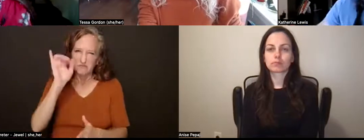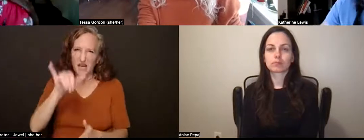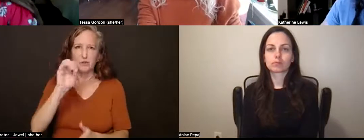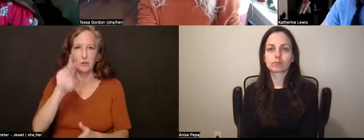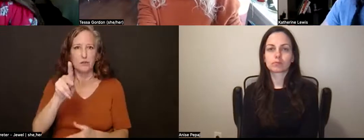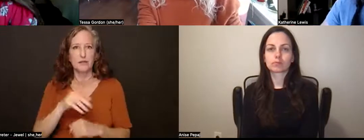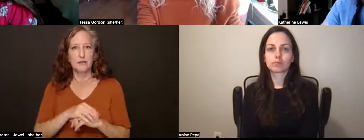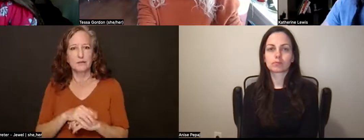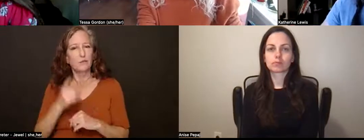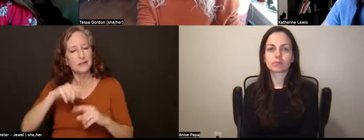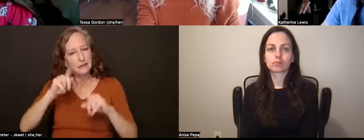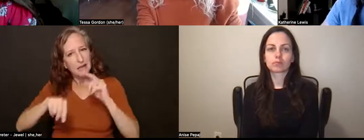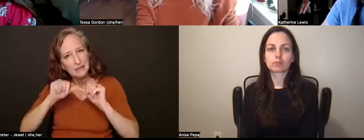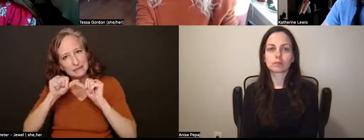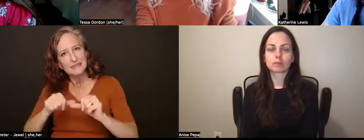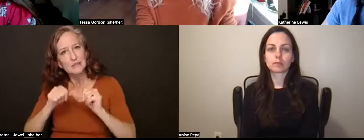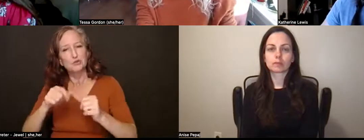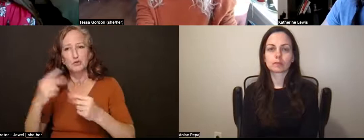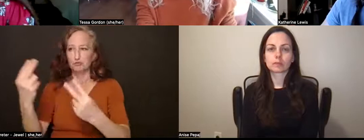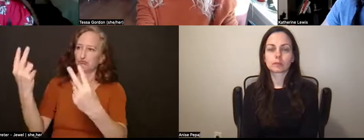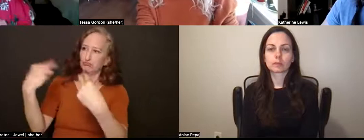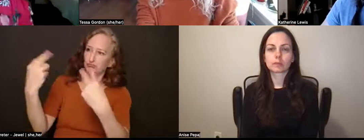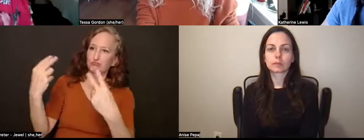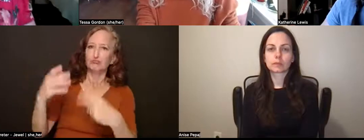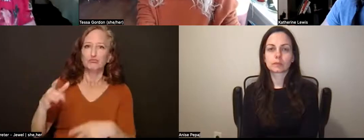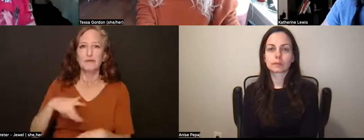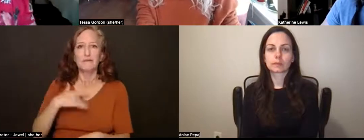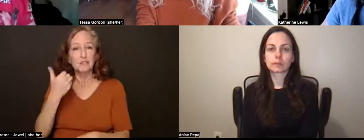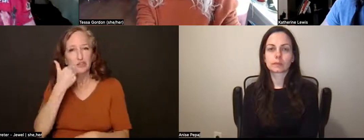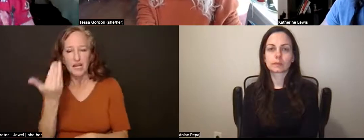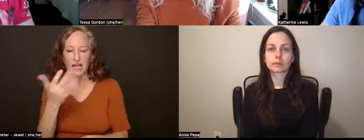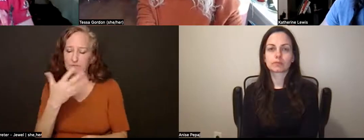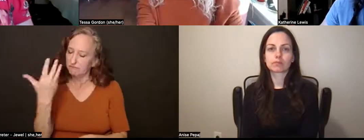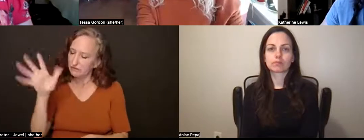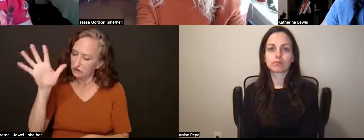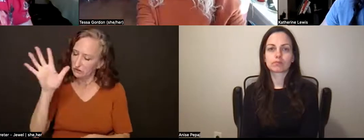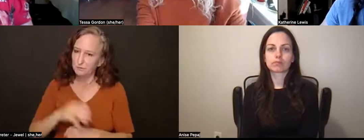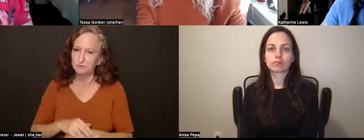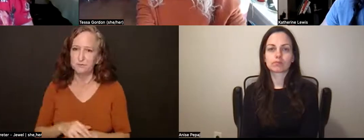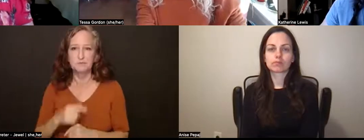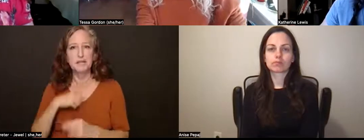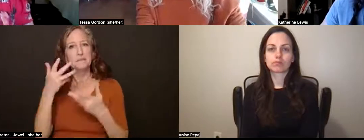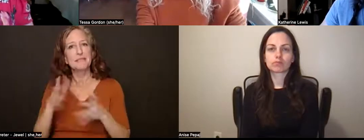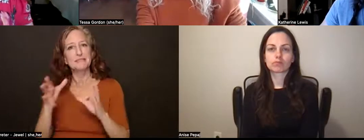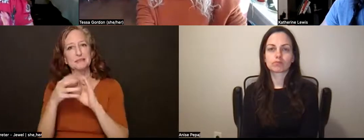be continuously judged for that, or shame for that either. So I'm done speaking.